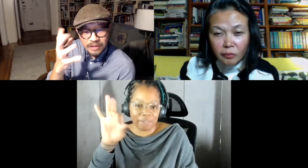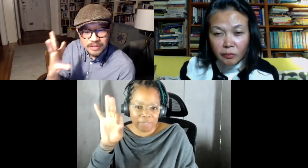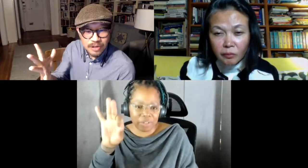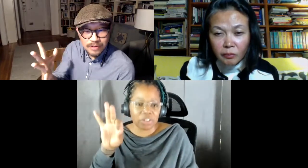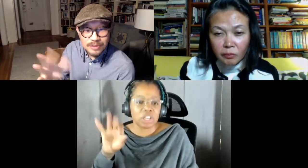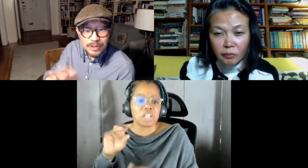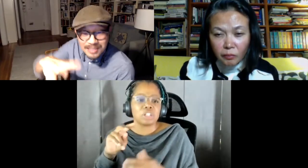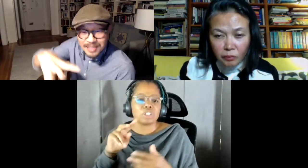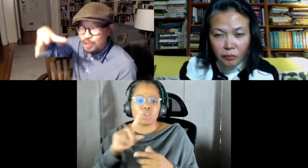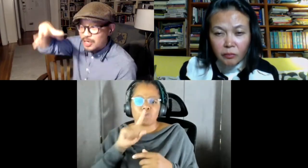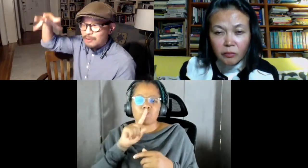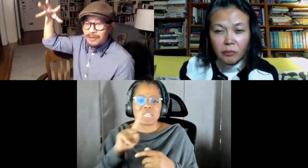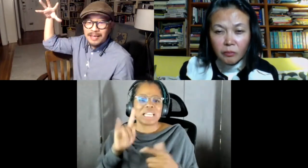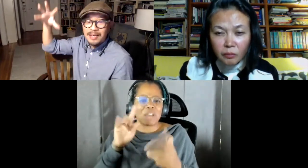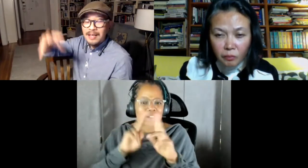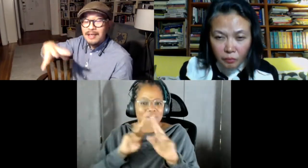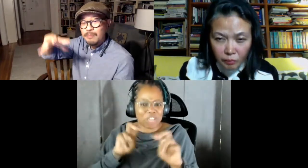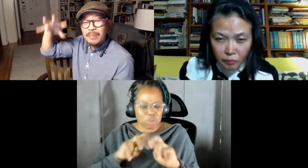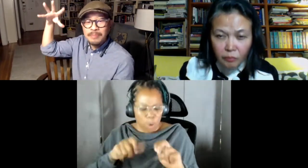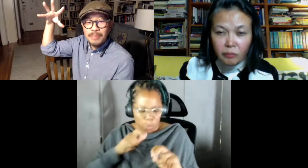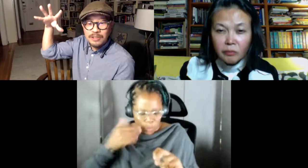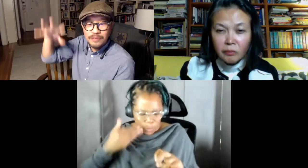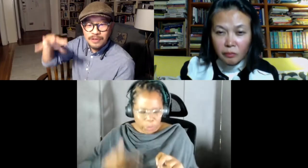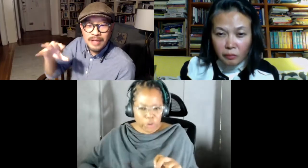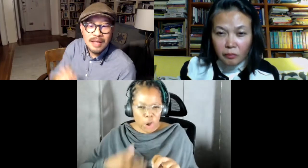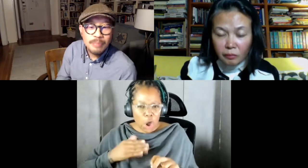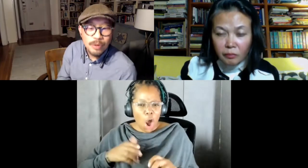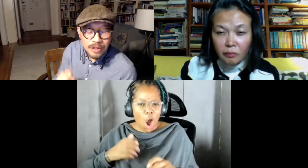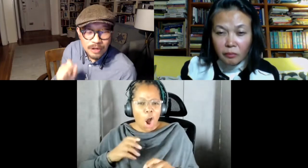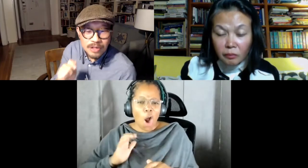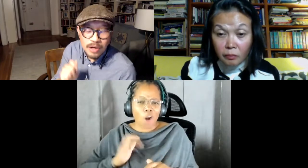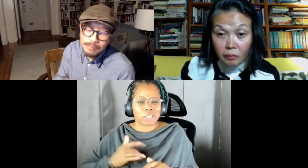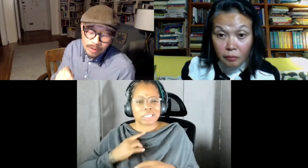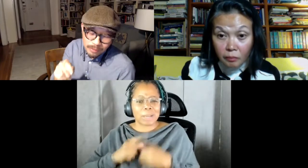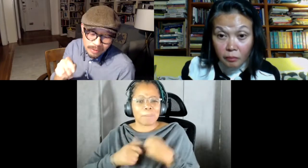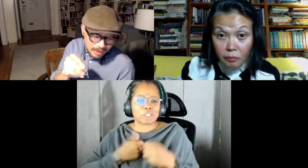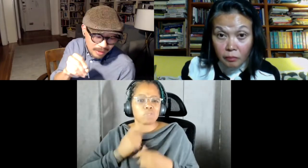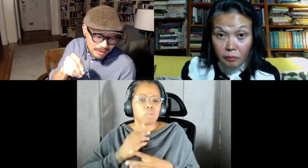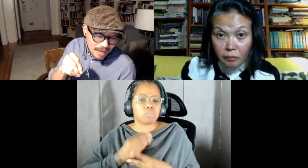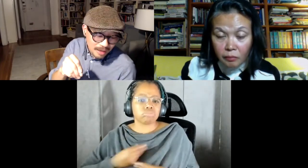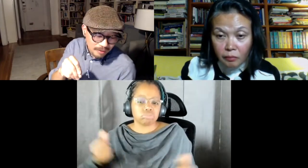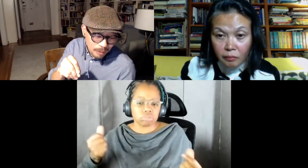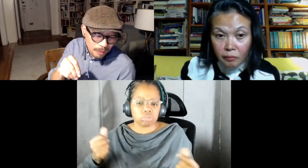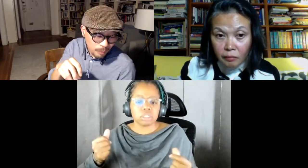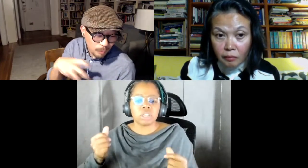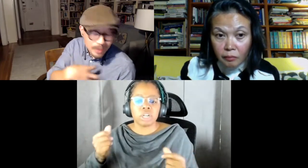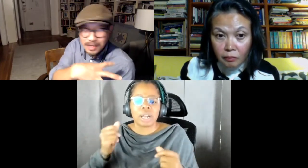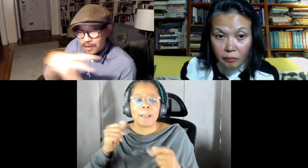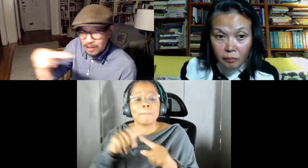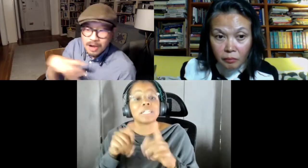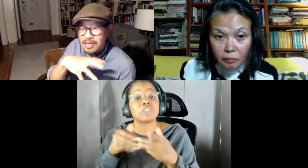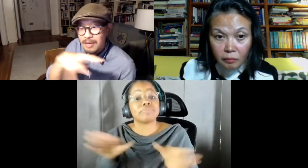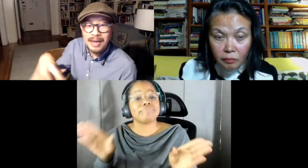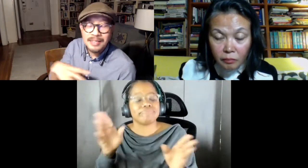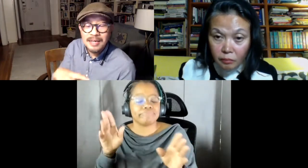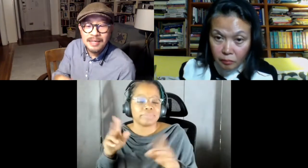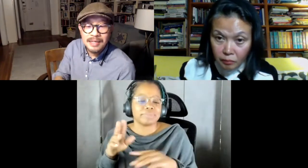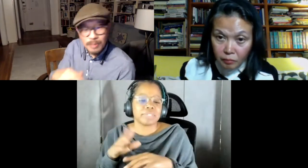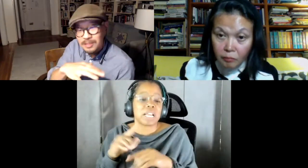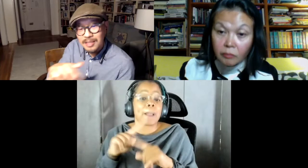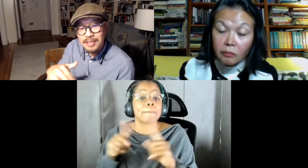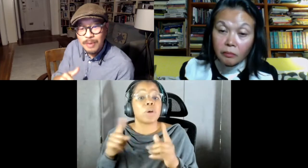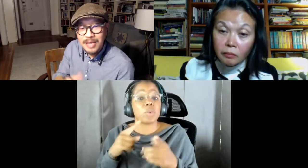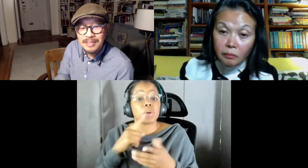sense of self dissolves. So that's the general, like, big picture view. But what kind of, when we are talking about